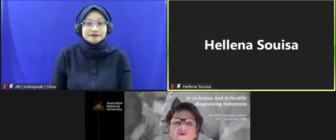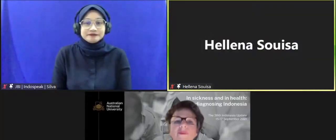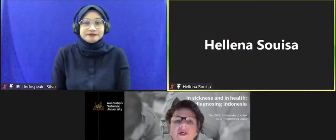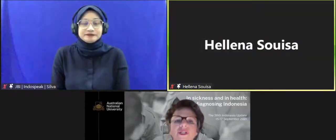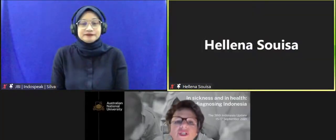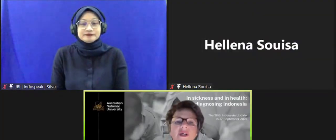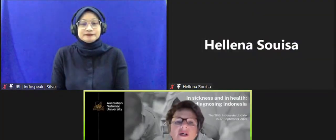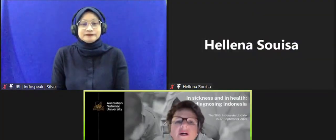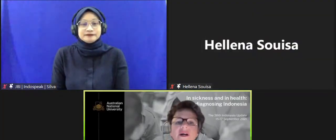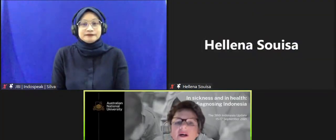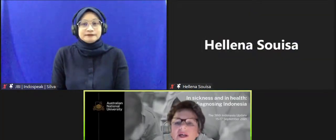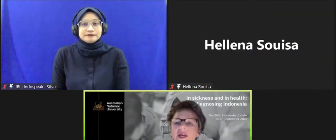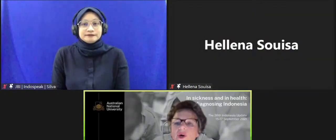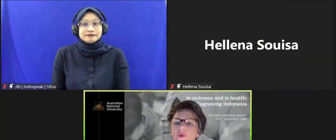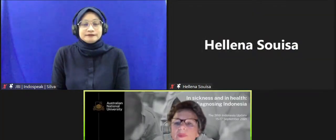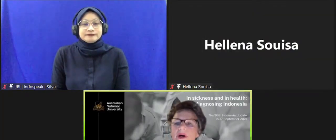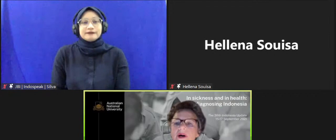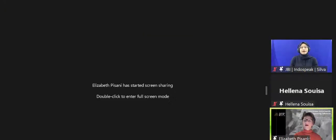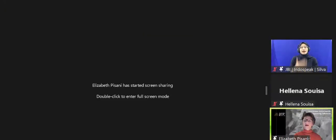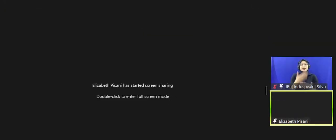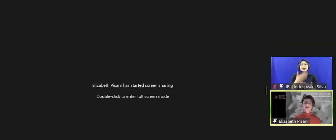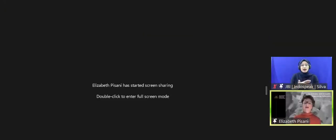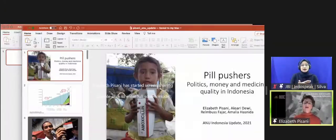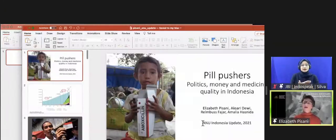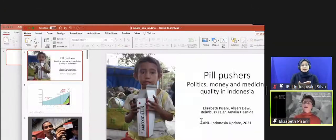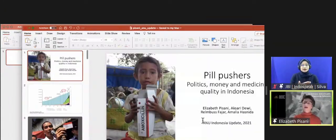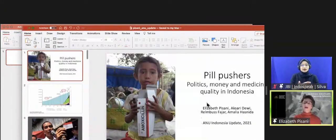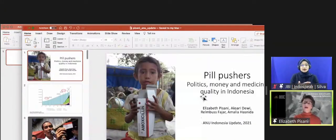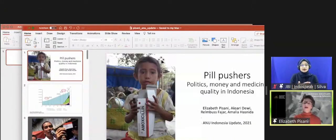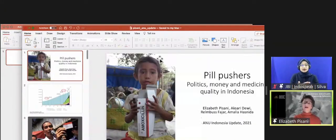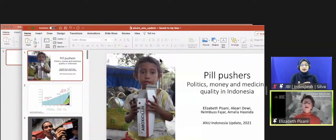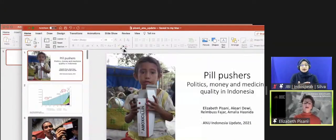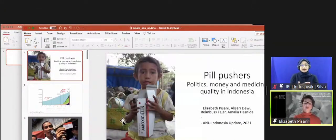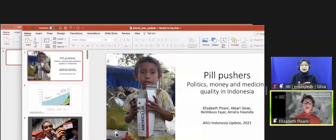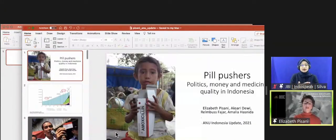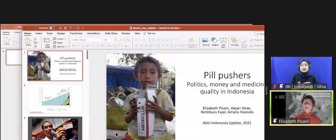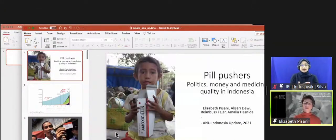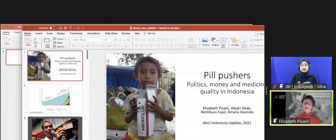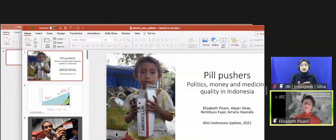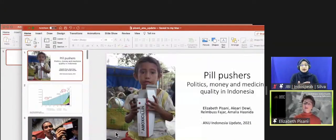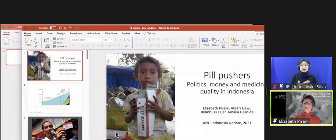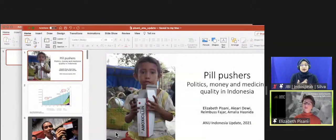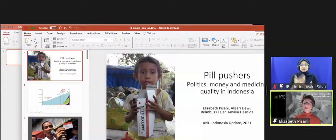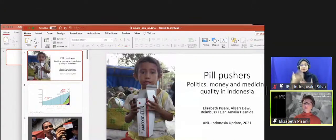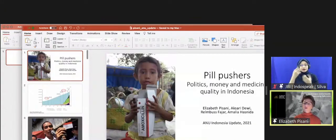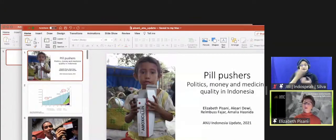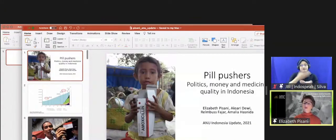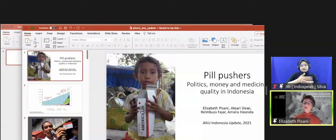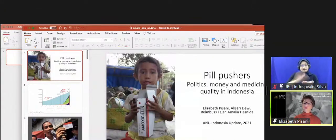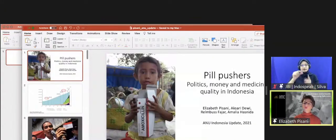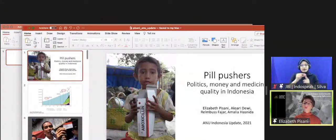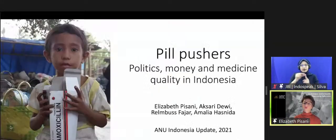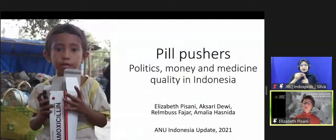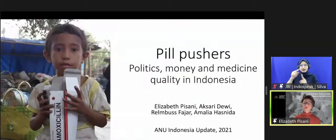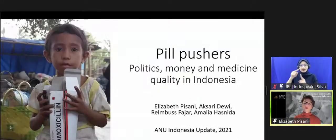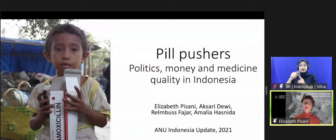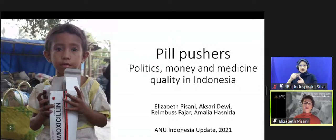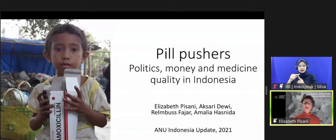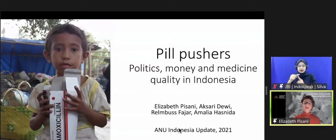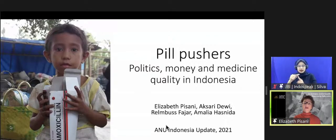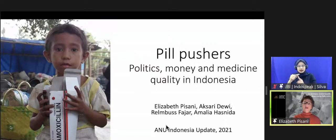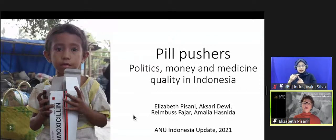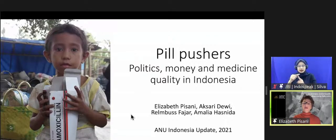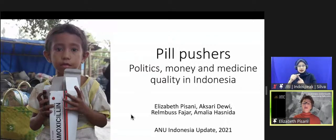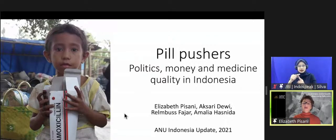Thank you very much. I hope I can share my screen with you.